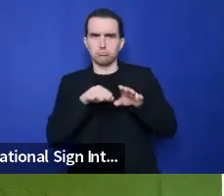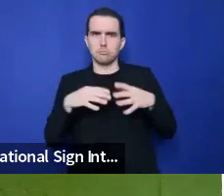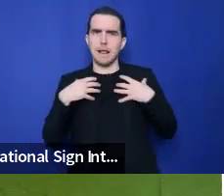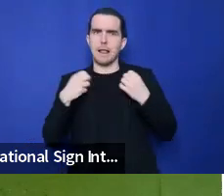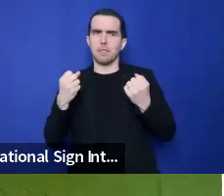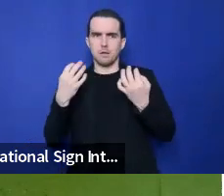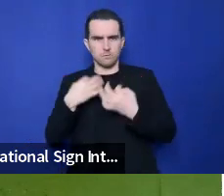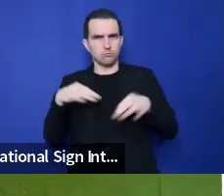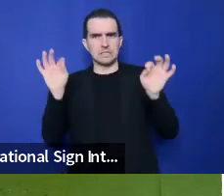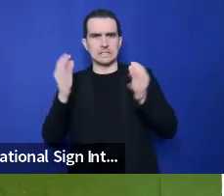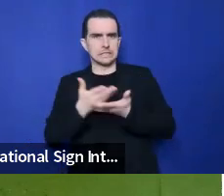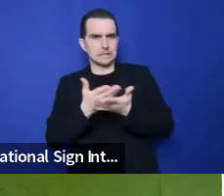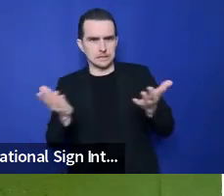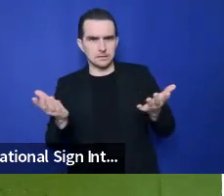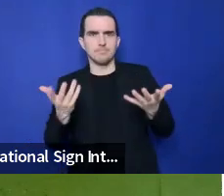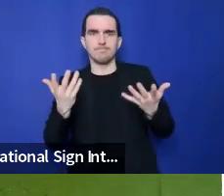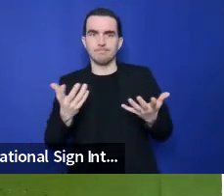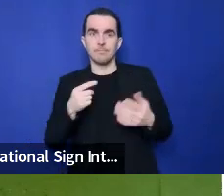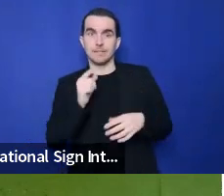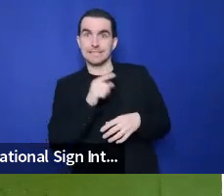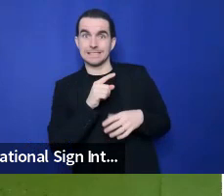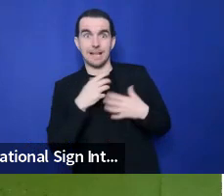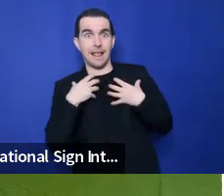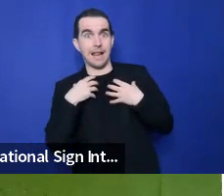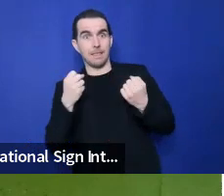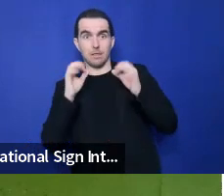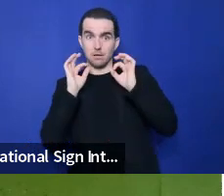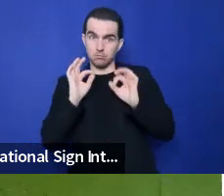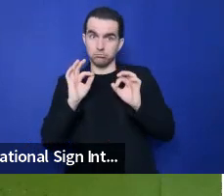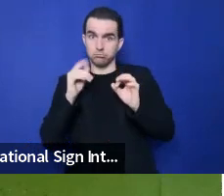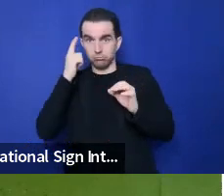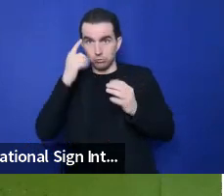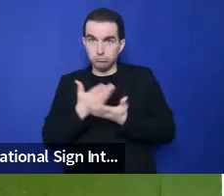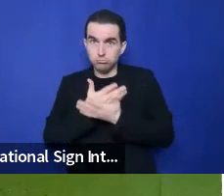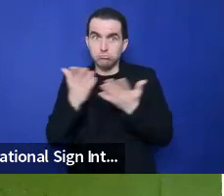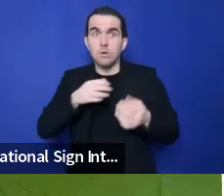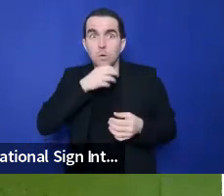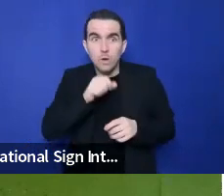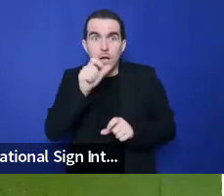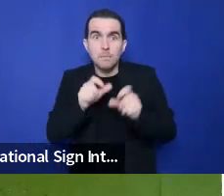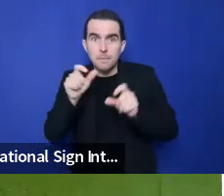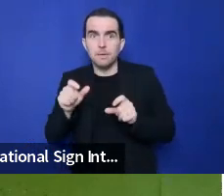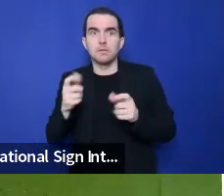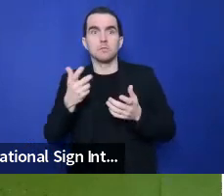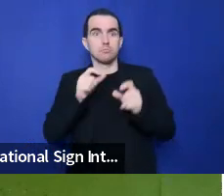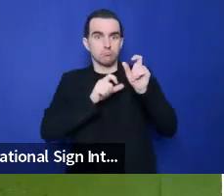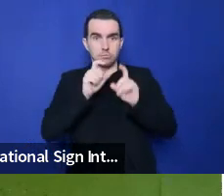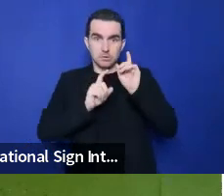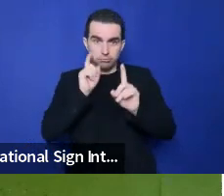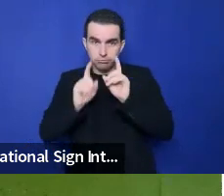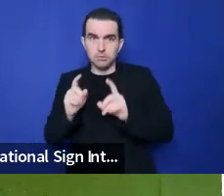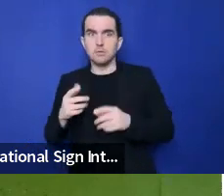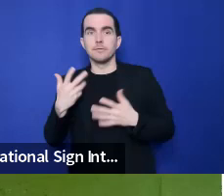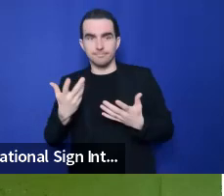services in the country. In 2012, the government embarked on its first major social protection